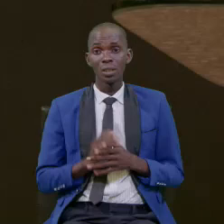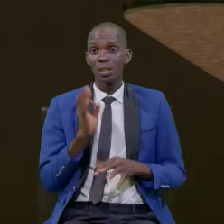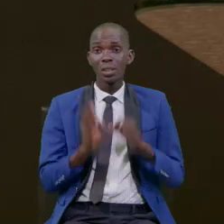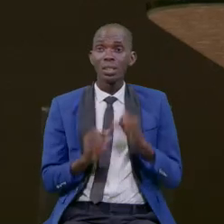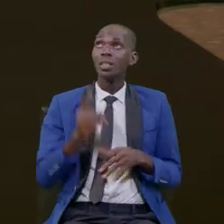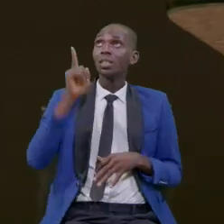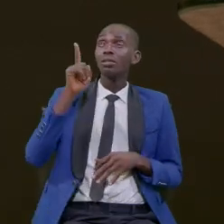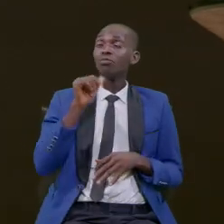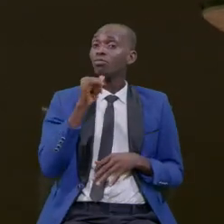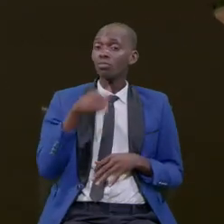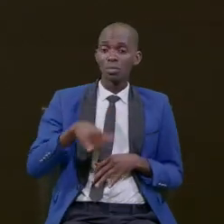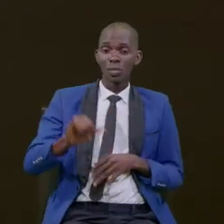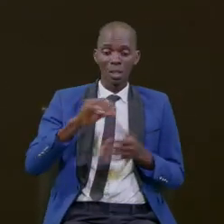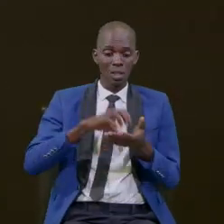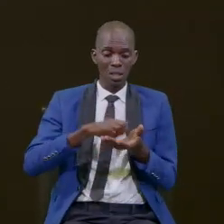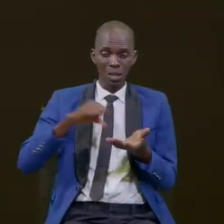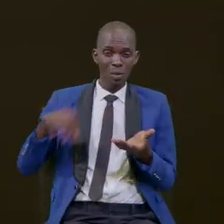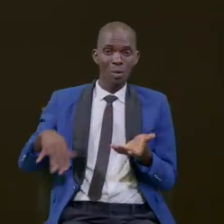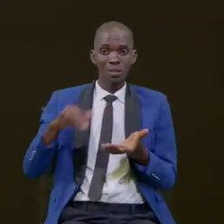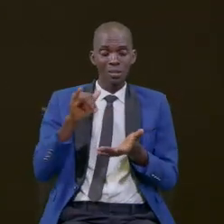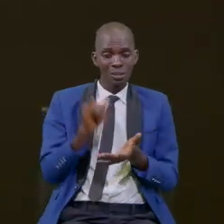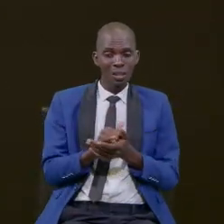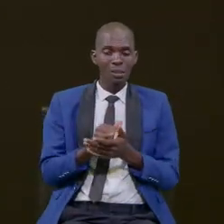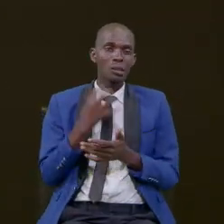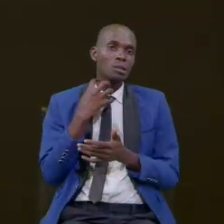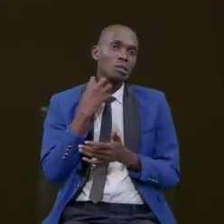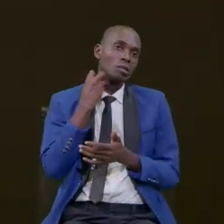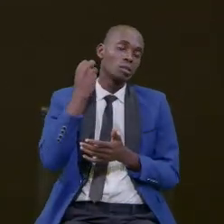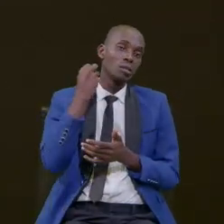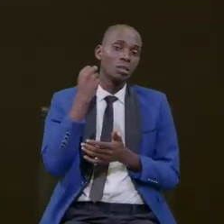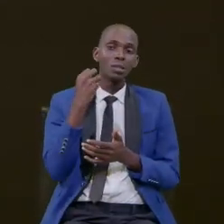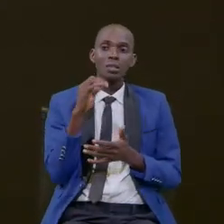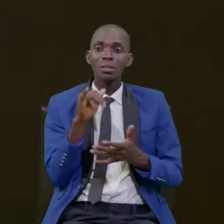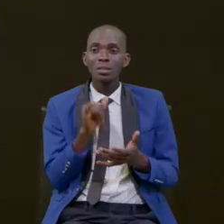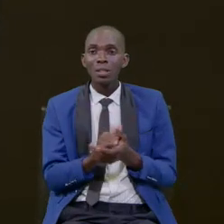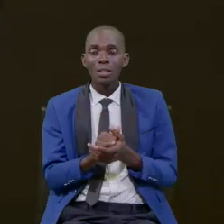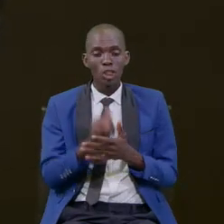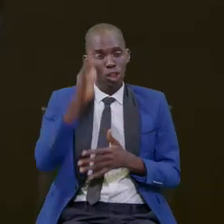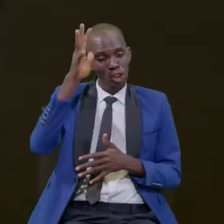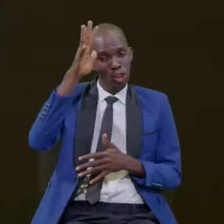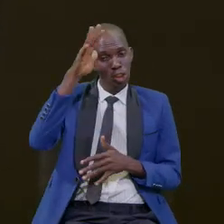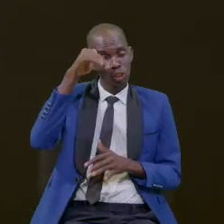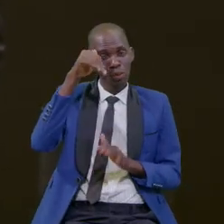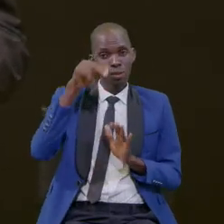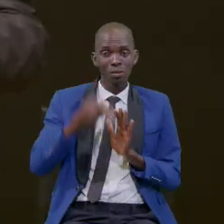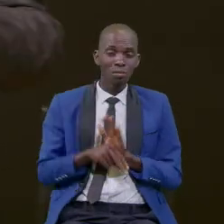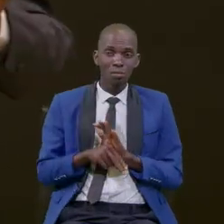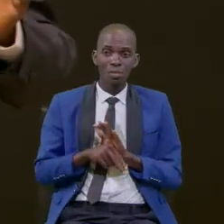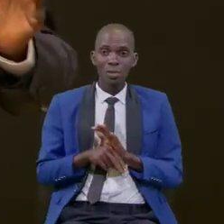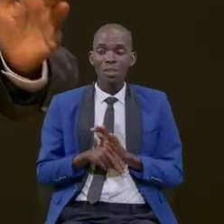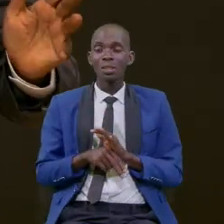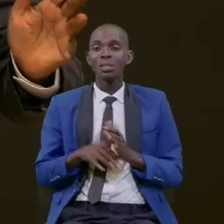take away that stiff neck, that stubbornness,